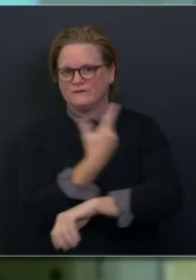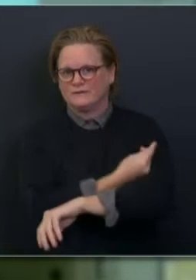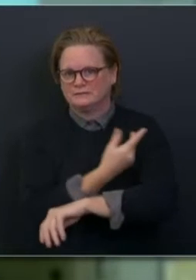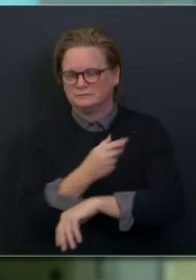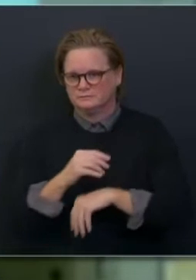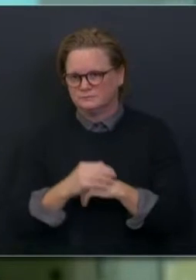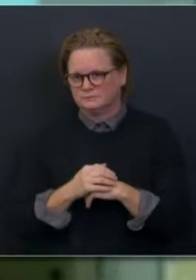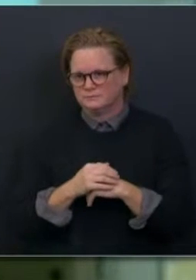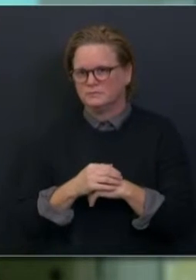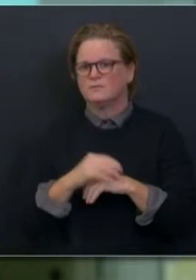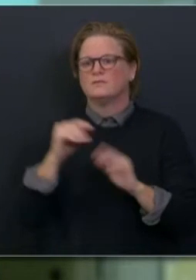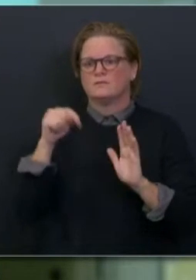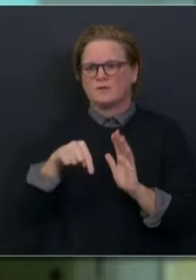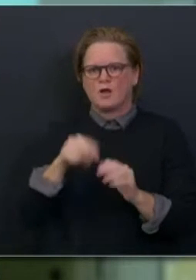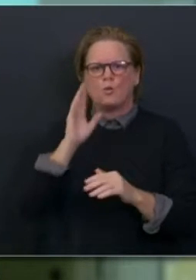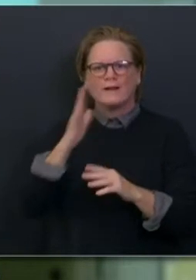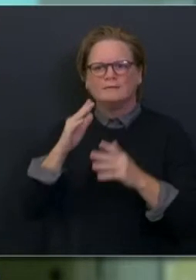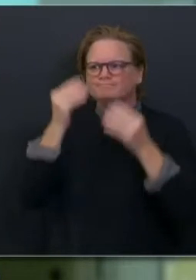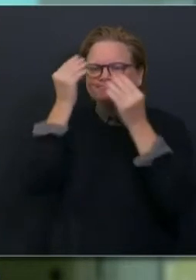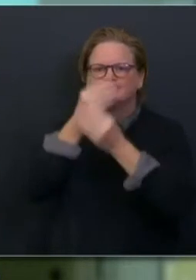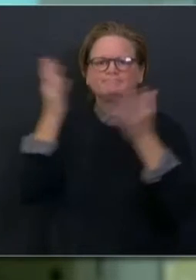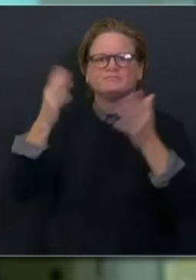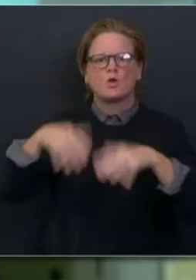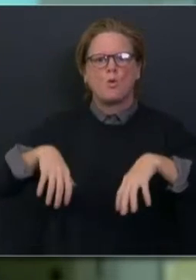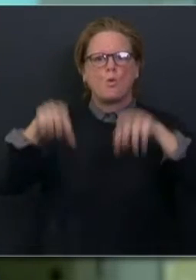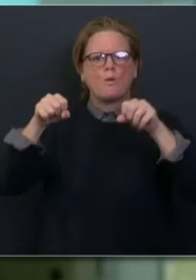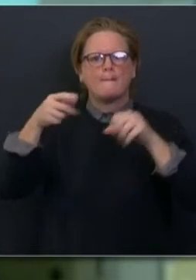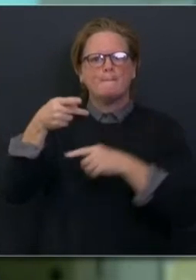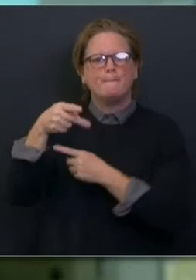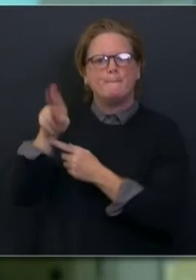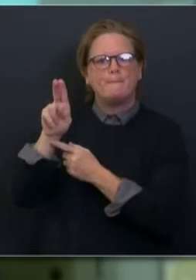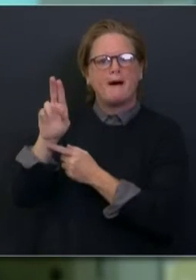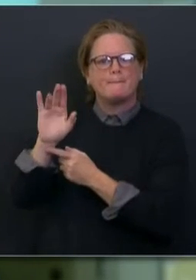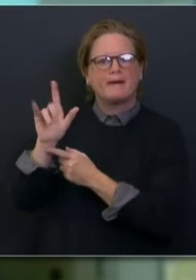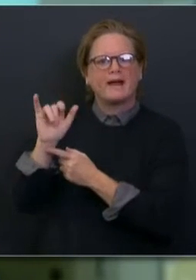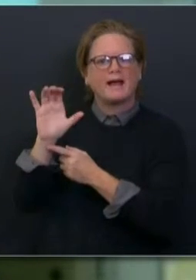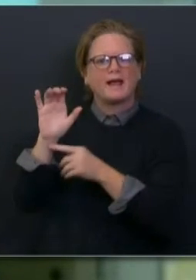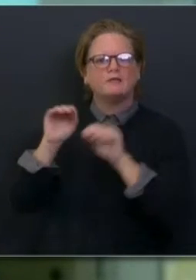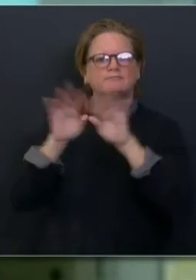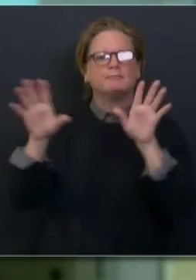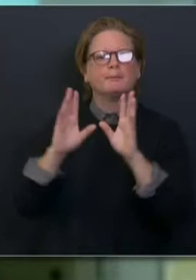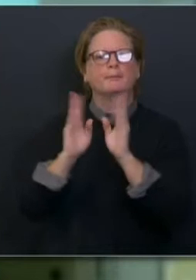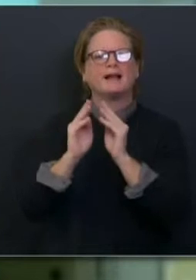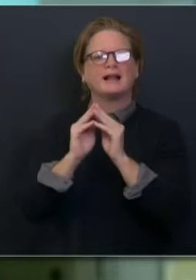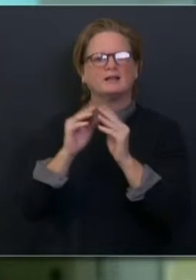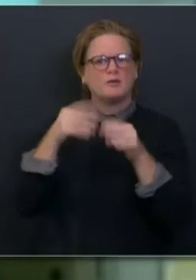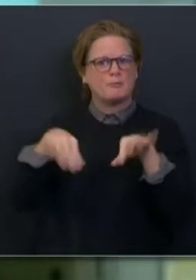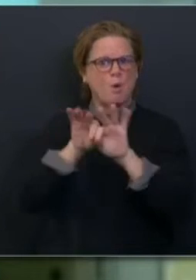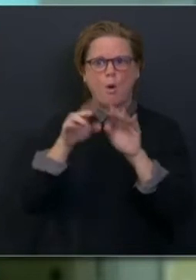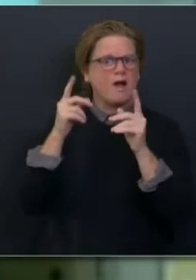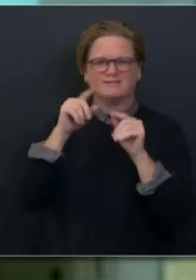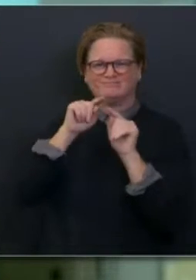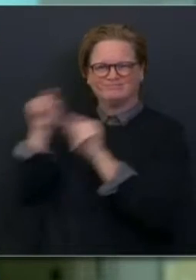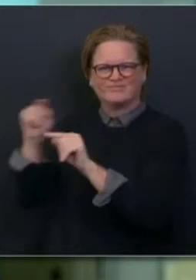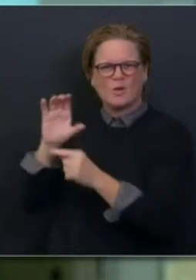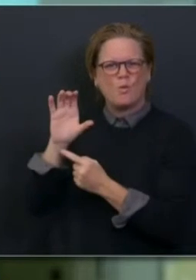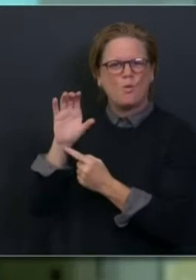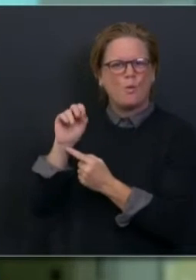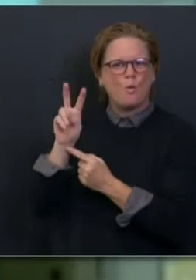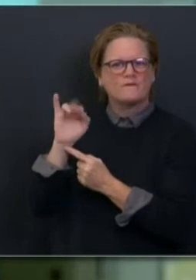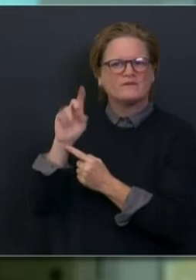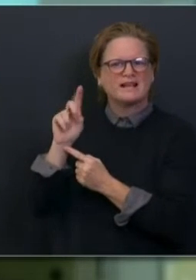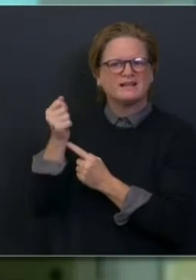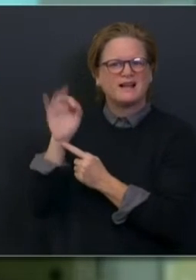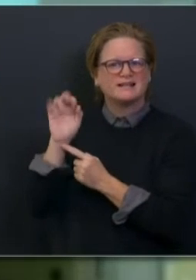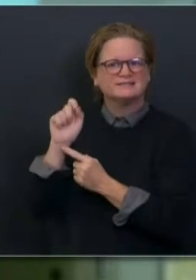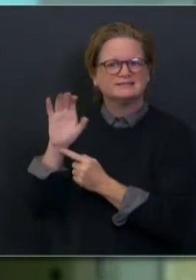the covid19.ca.gov website to learn about their next public meeting time and learn more in